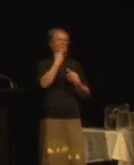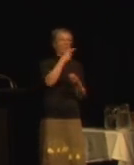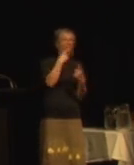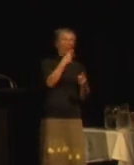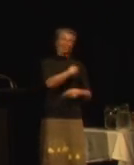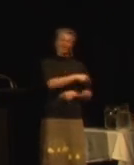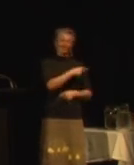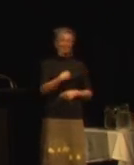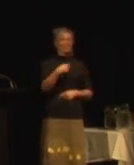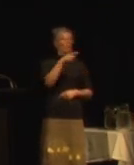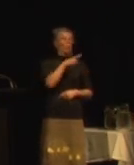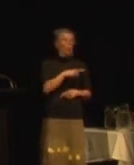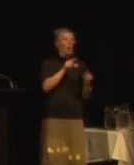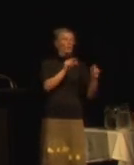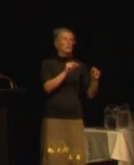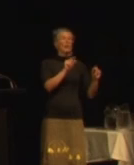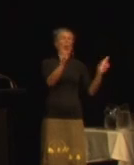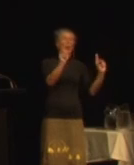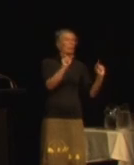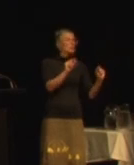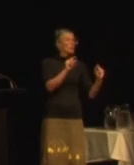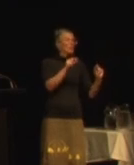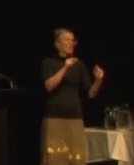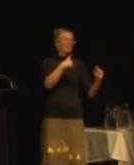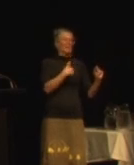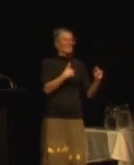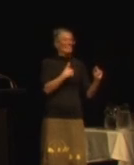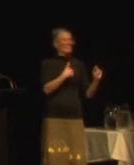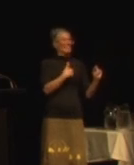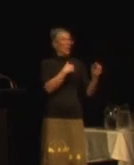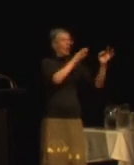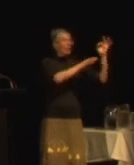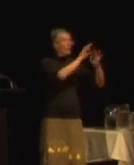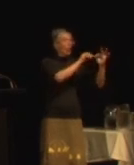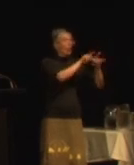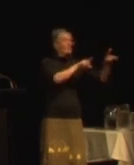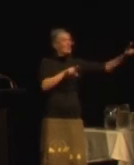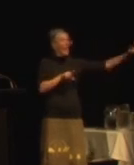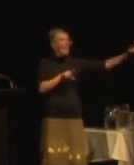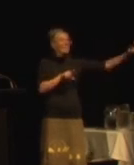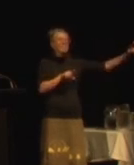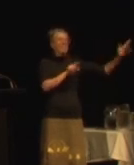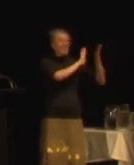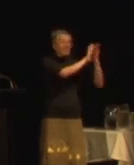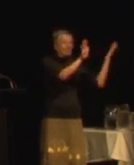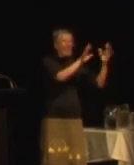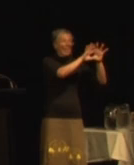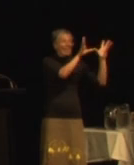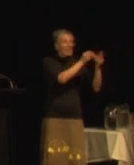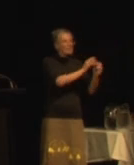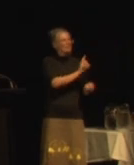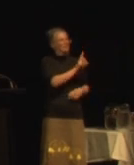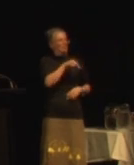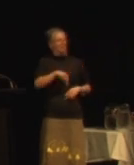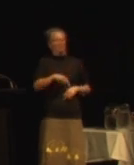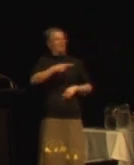why more, because it's very unlikely that we'll ever see under the hood of Google, but we can and should be and transparent and as accountable as this ghost